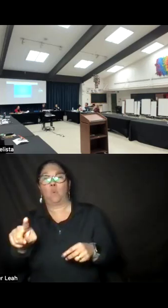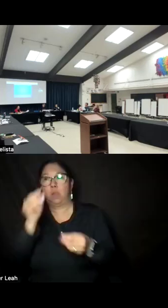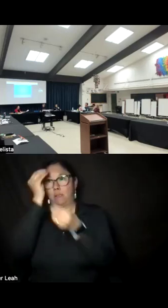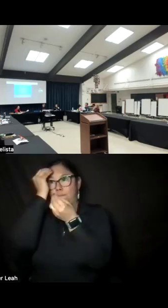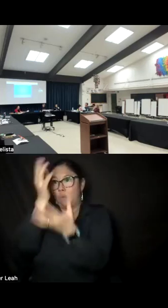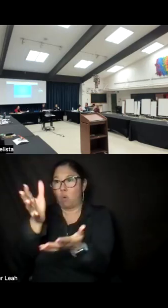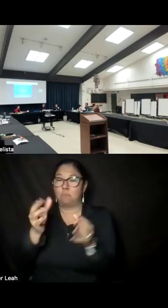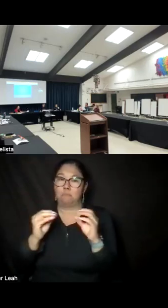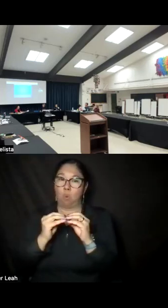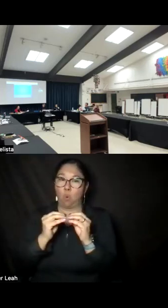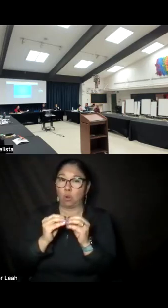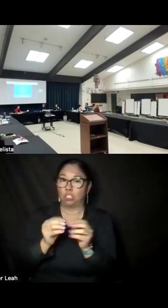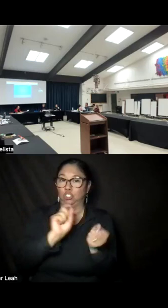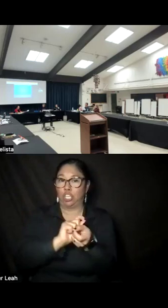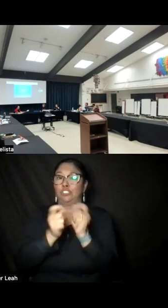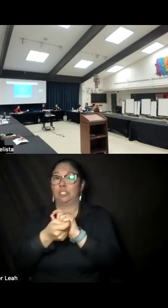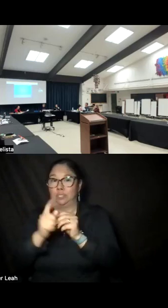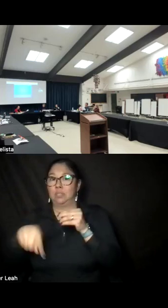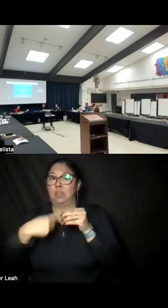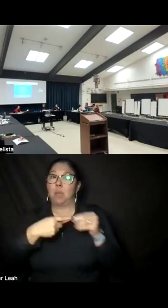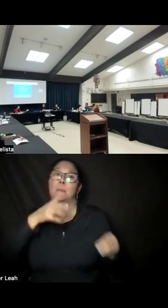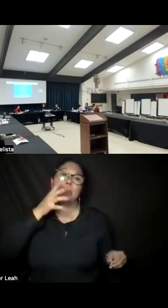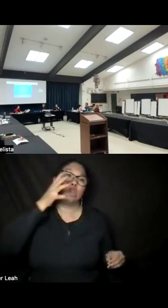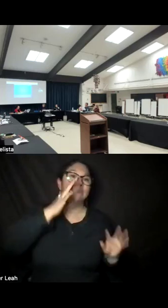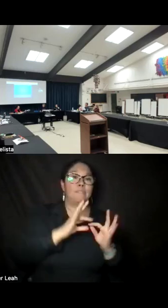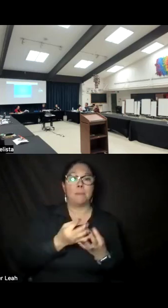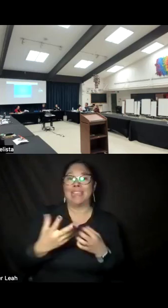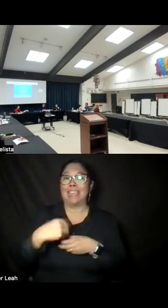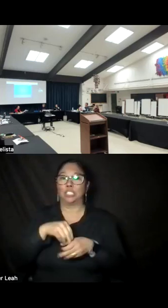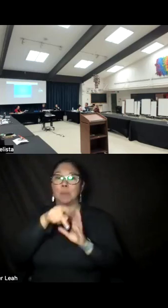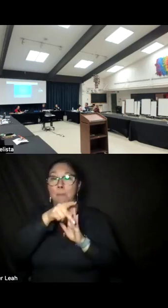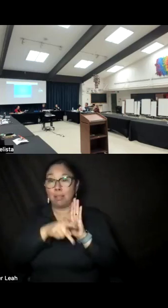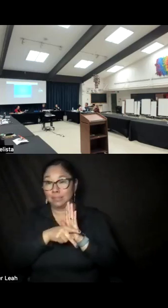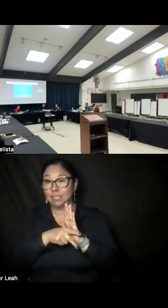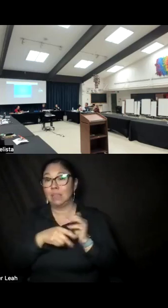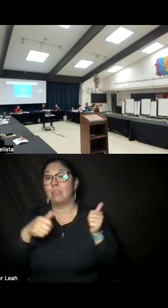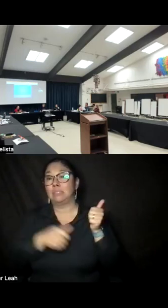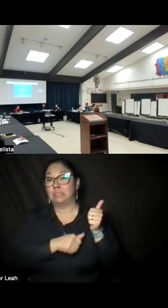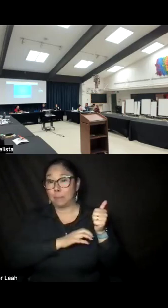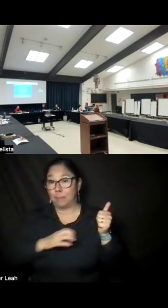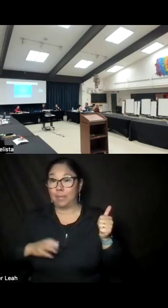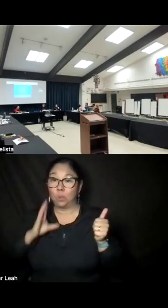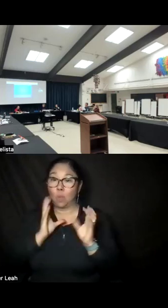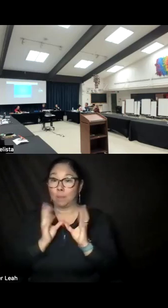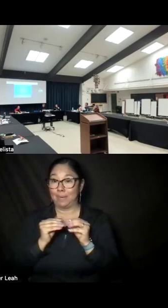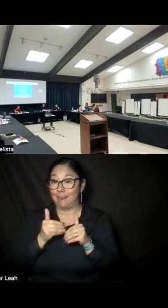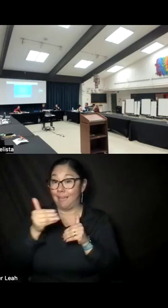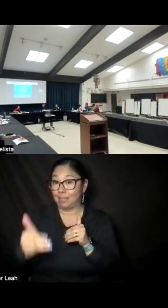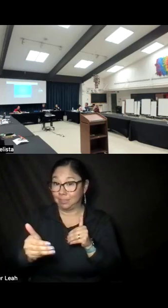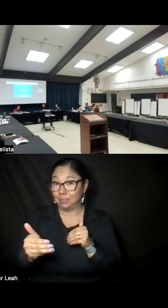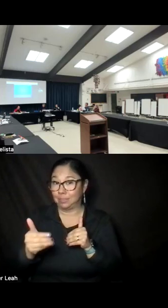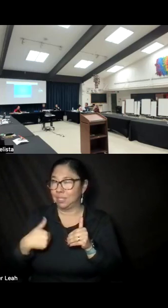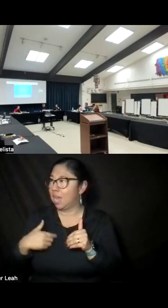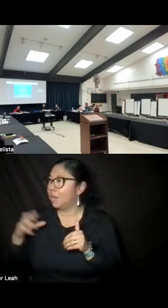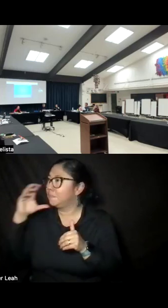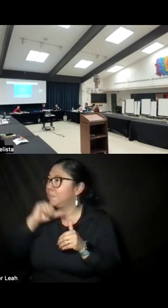further changes on the parent and family engagement policy. The subcommittee is meeting next. I didn't catch